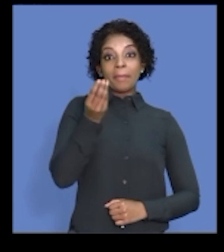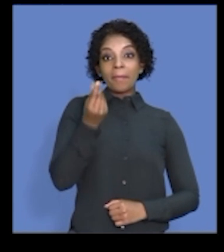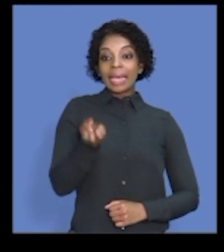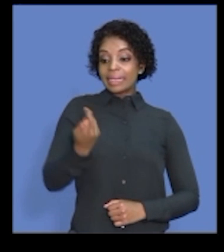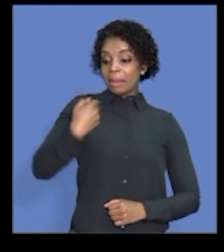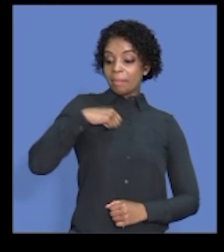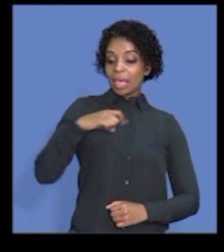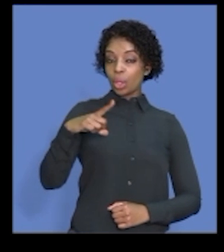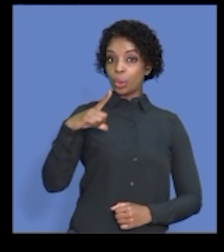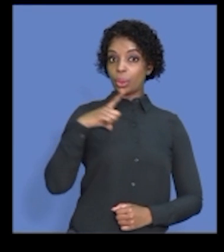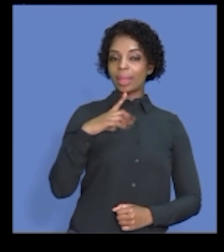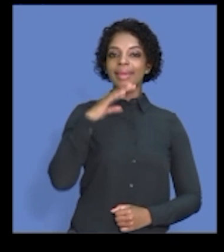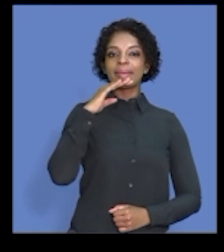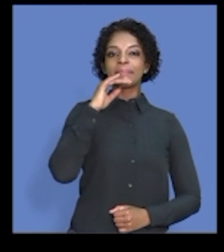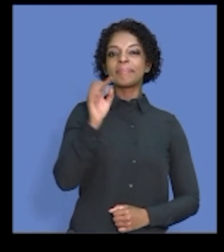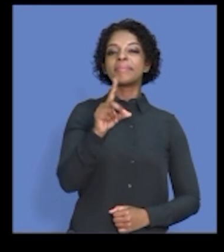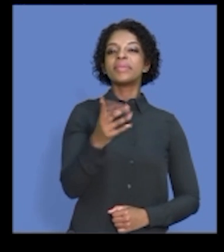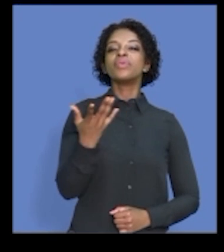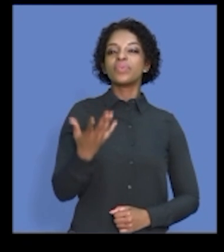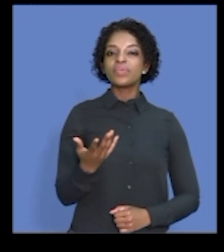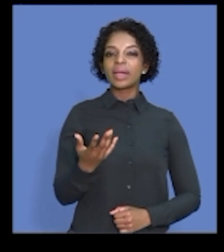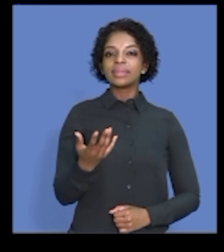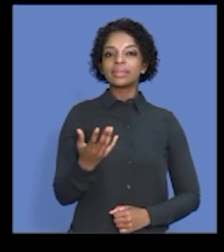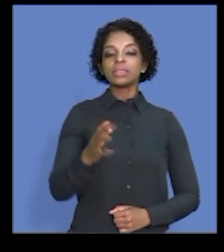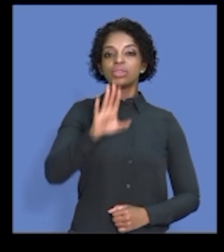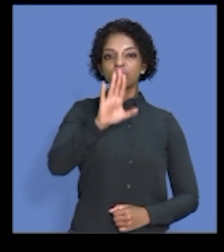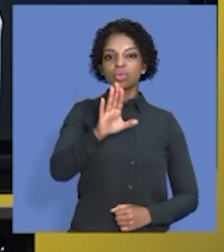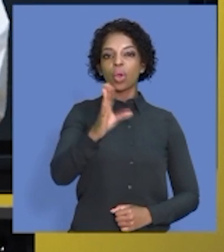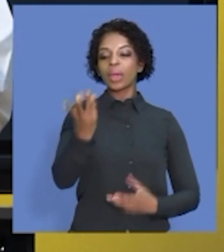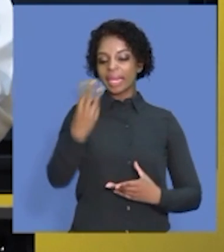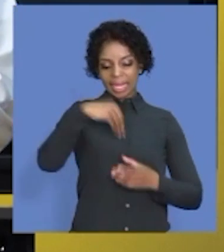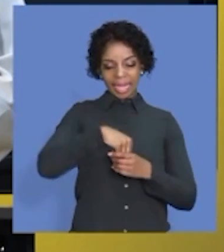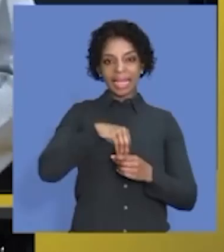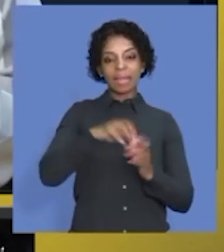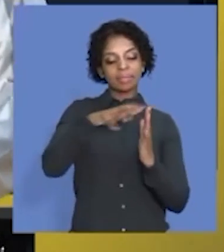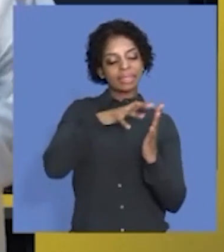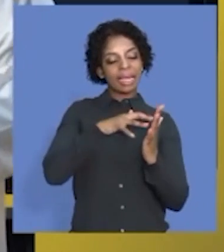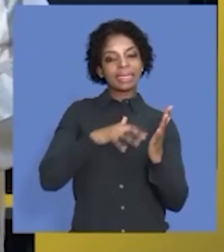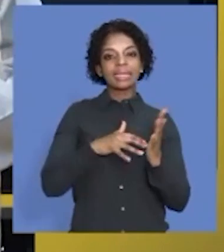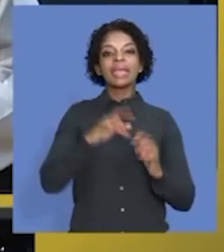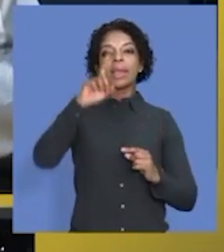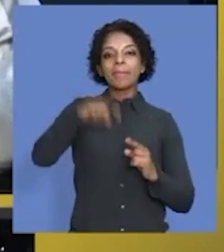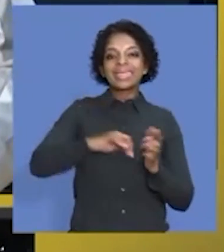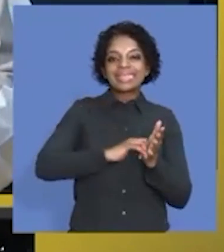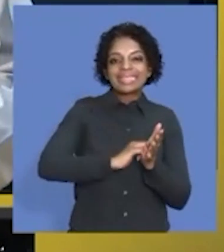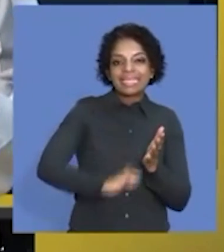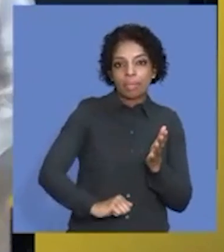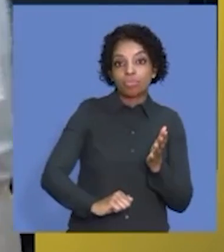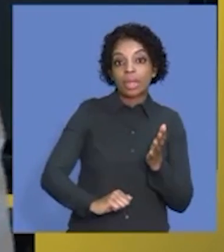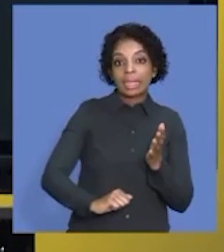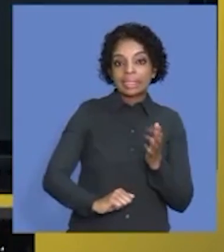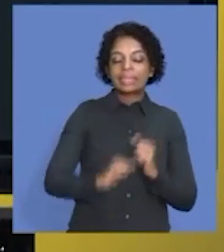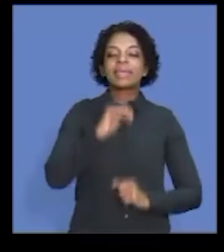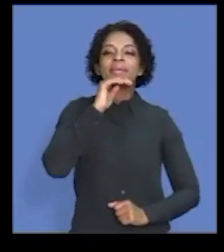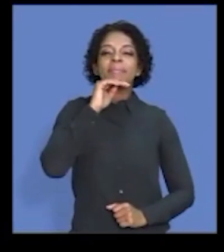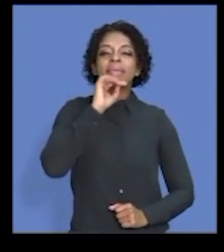with deferred income, it means that in your income statement, you must subtract. What do I mean subtract?